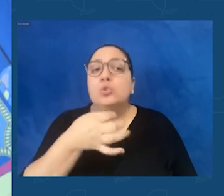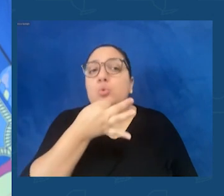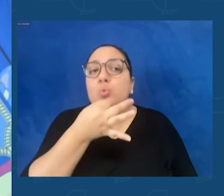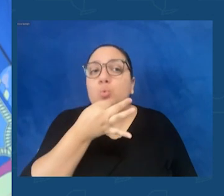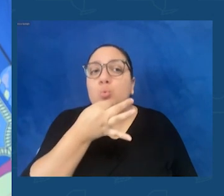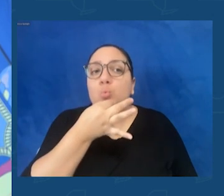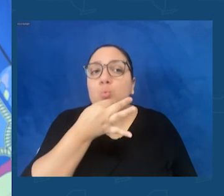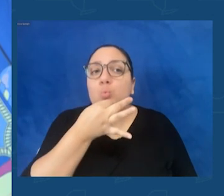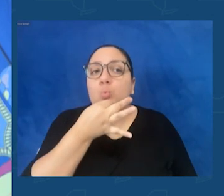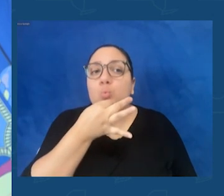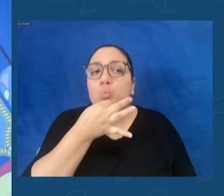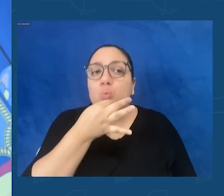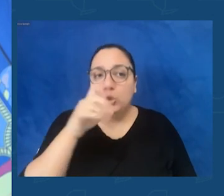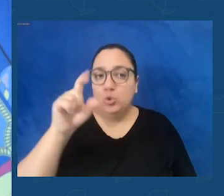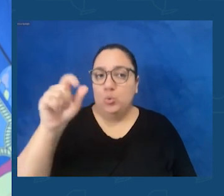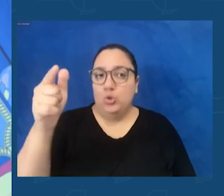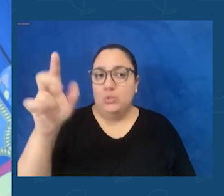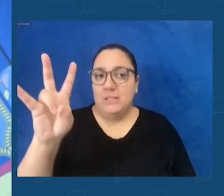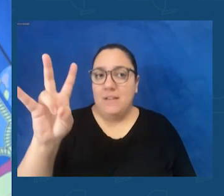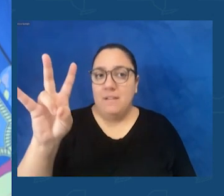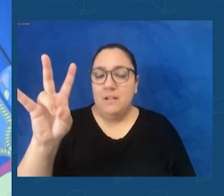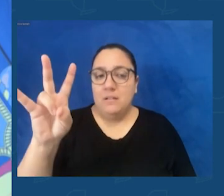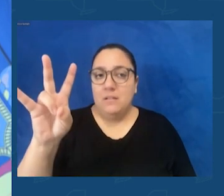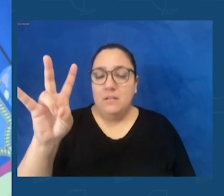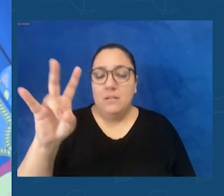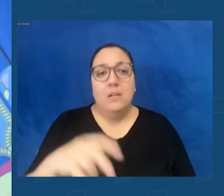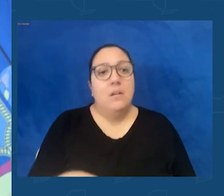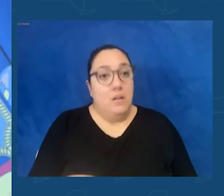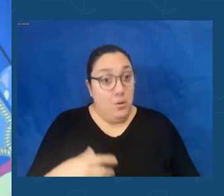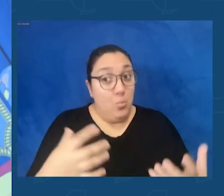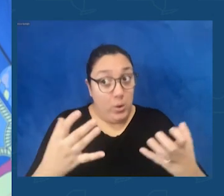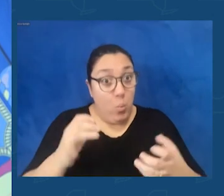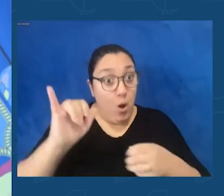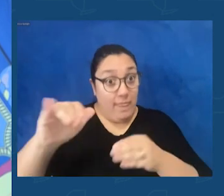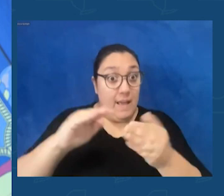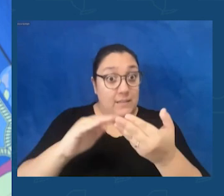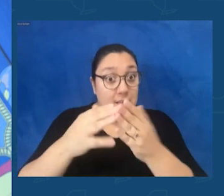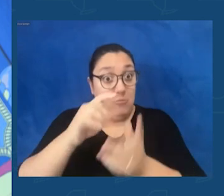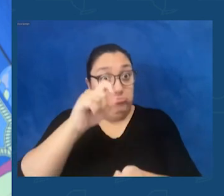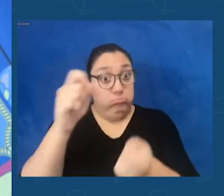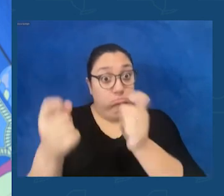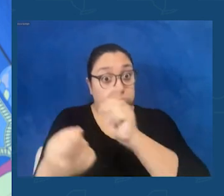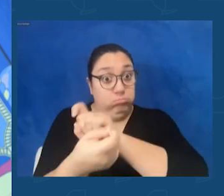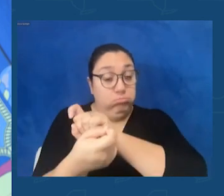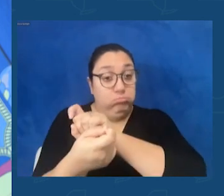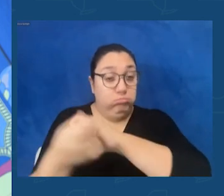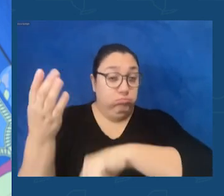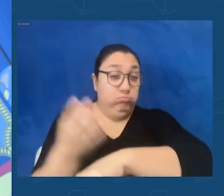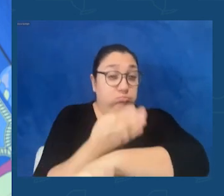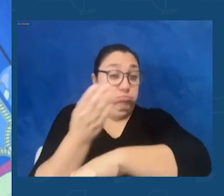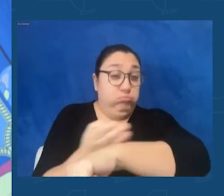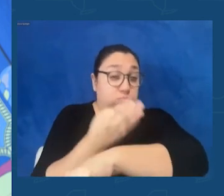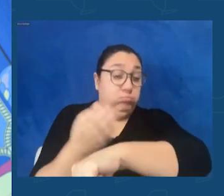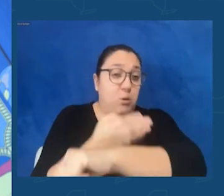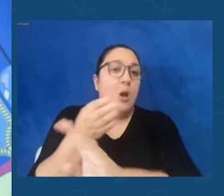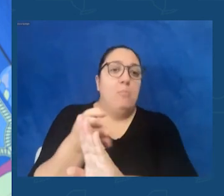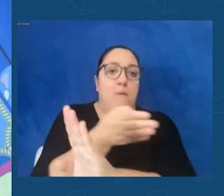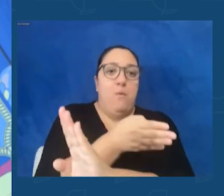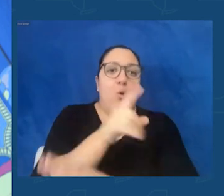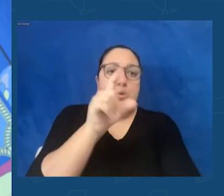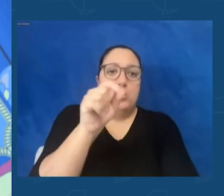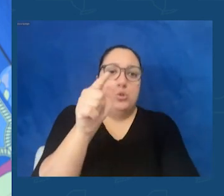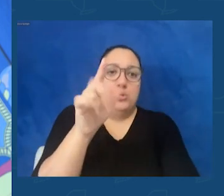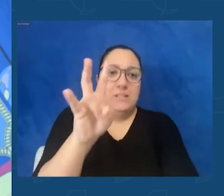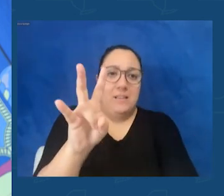our goal is to greet the world with a really transformed village in time for that. So that's the timetable that we're looking at. So again, I want